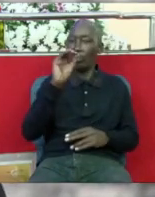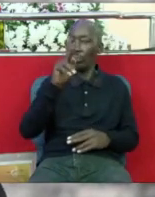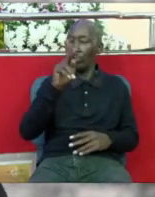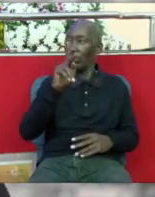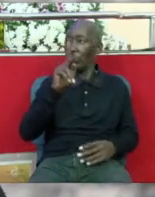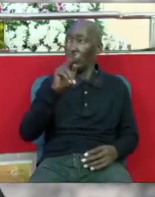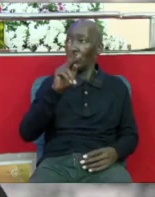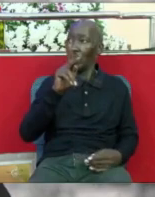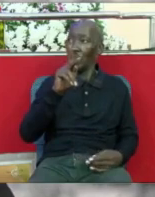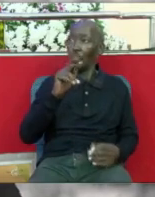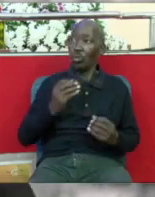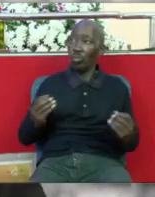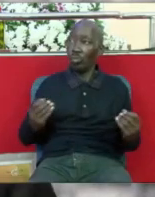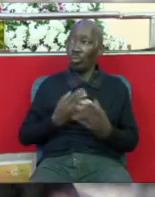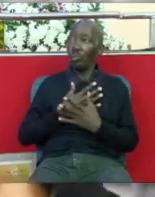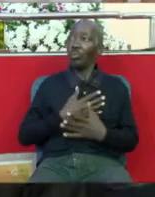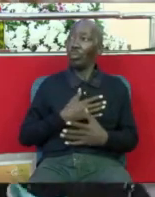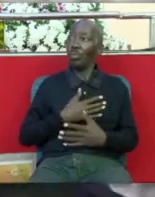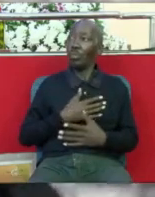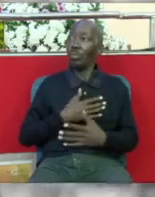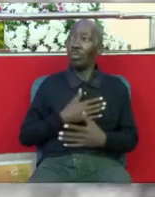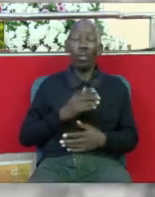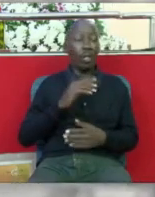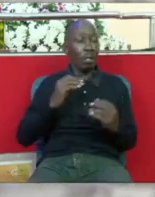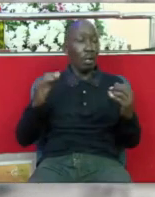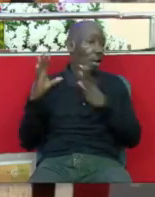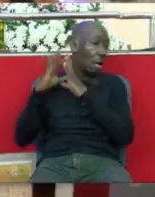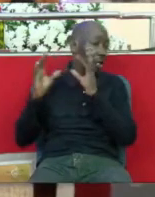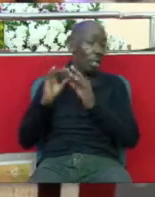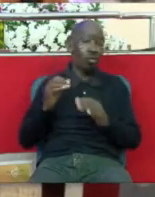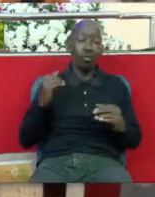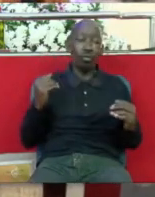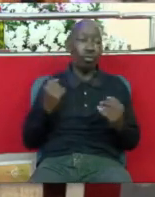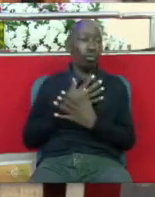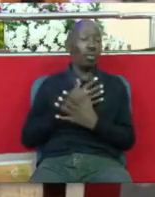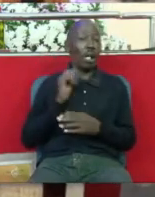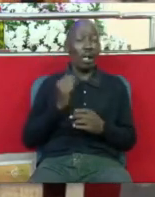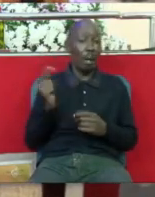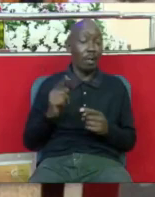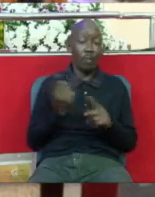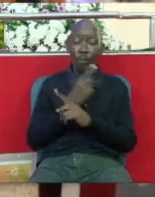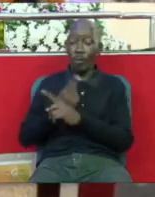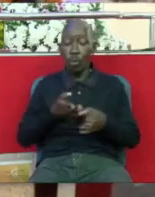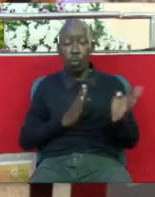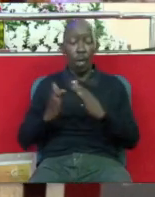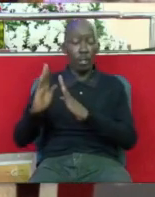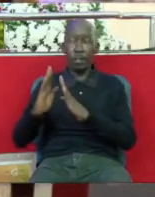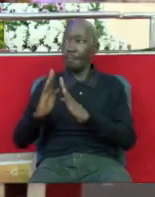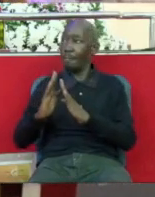huitwa kustuka kwa kimila ama desturi. And culture shock can come in different ways. Na kustuliwa na mila ama desturi yaweza ikaja kwa njia